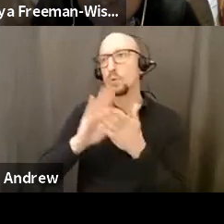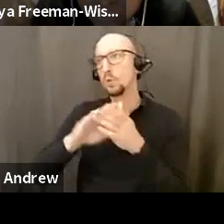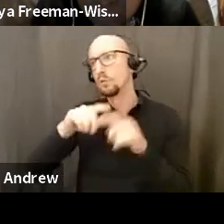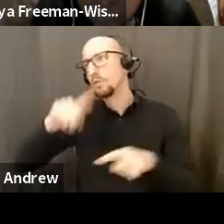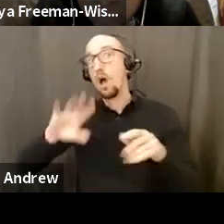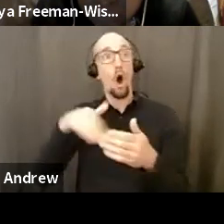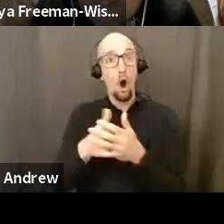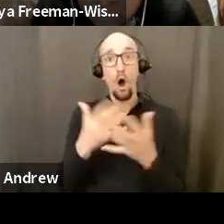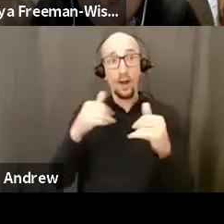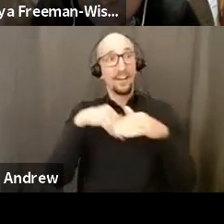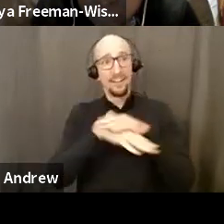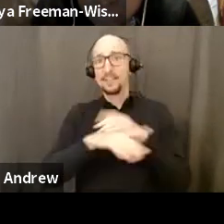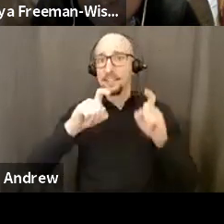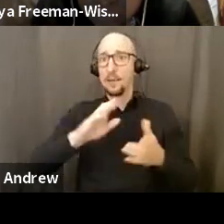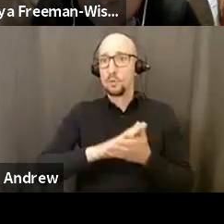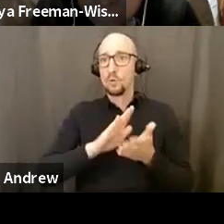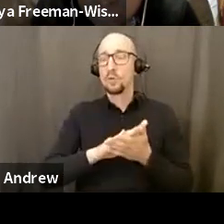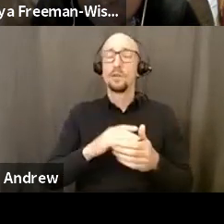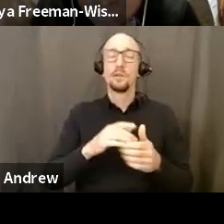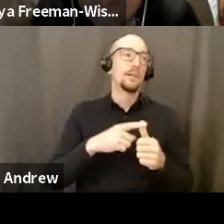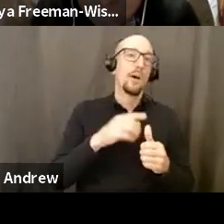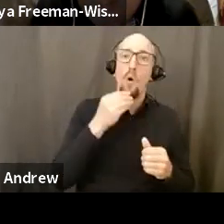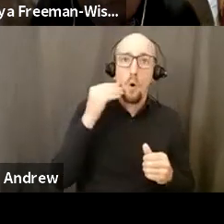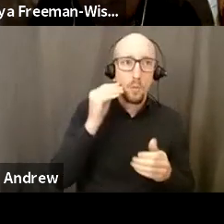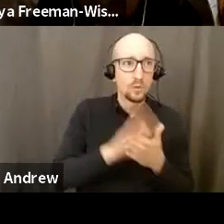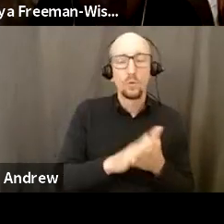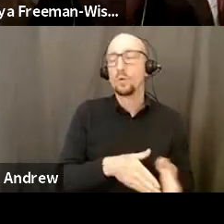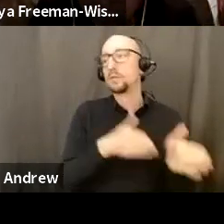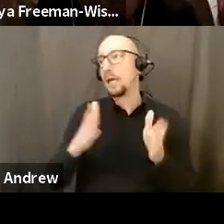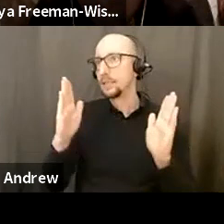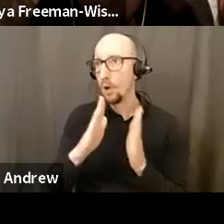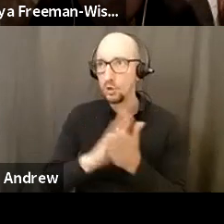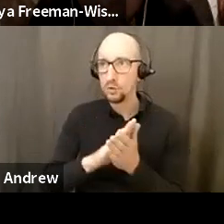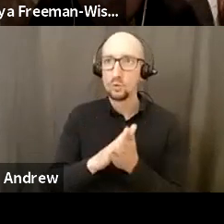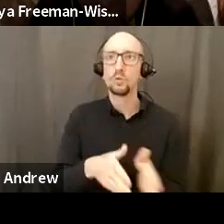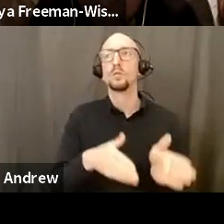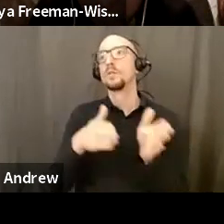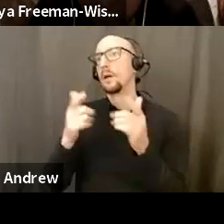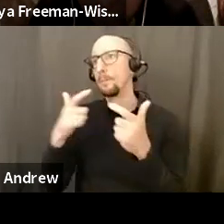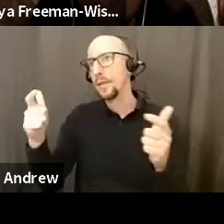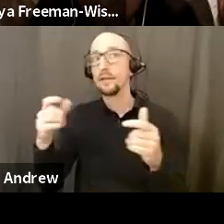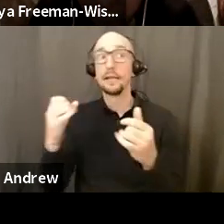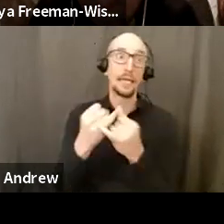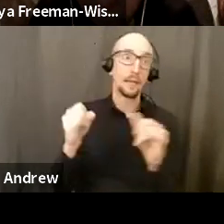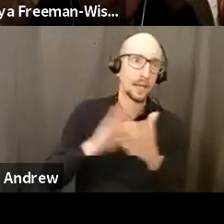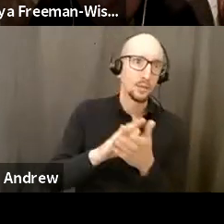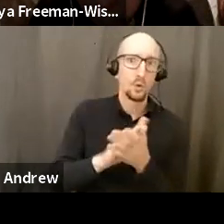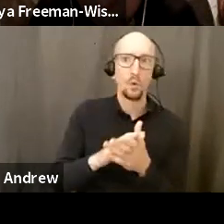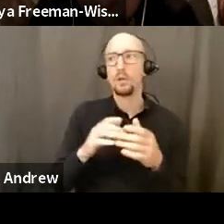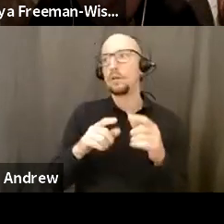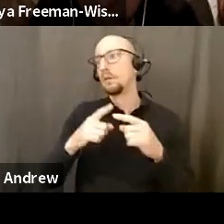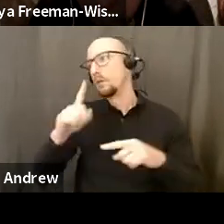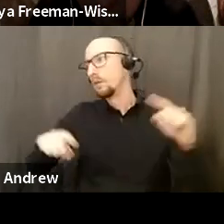school admissions, from homeschool to very small types of independent schools to